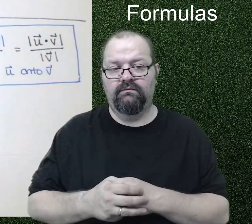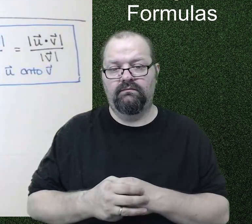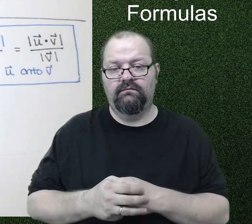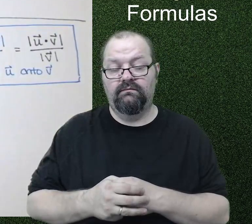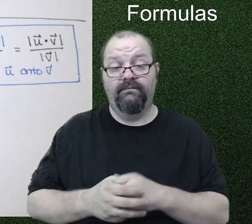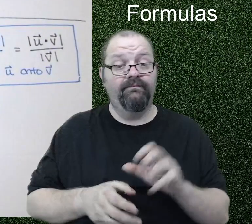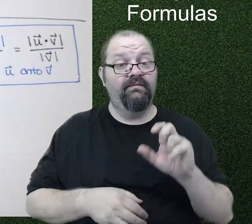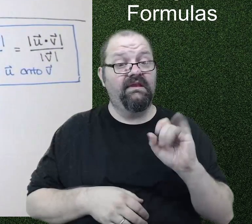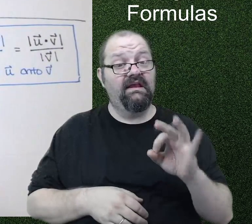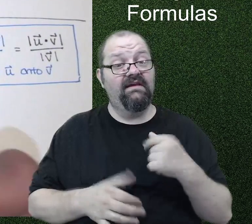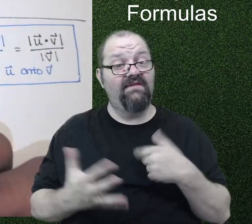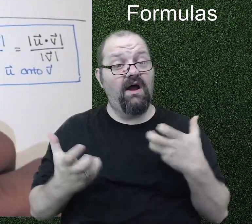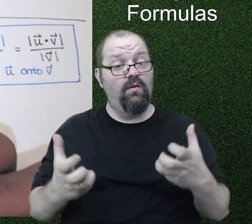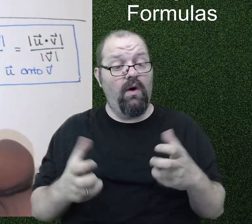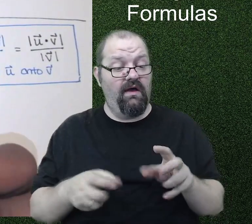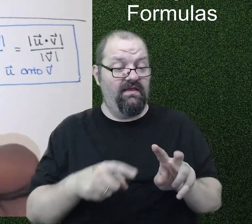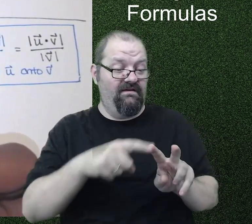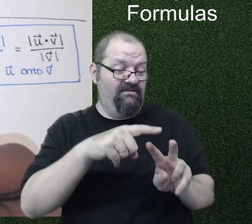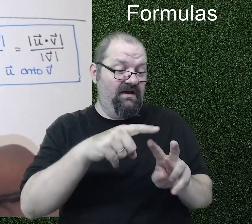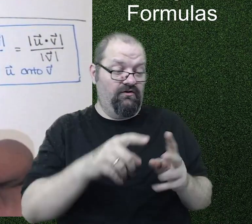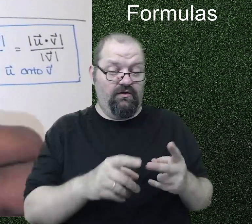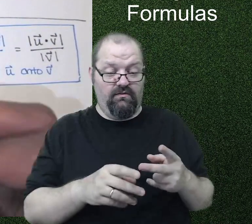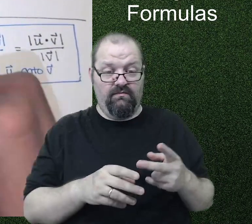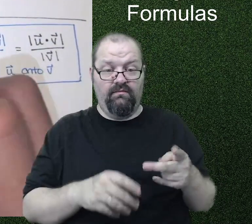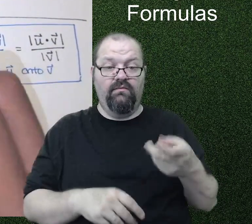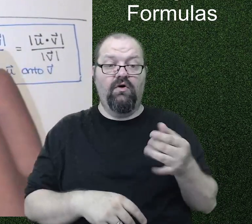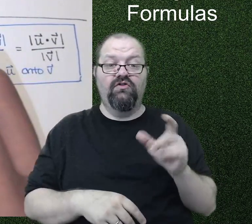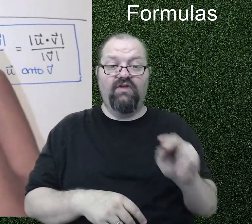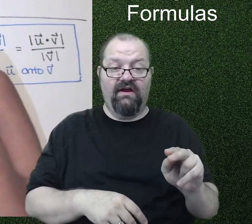if I want the vector projection of u onto v,